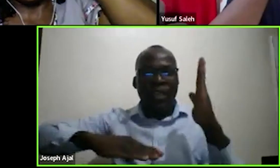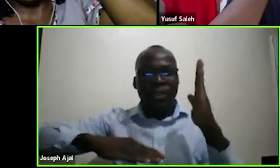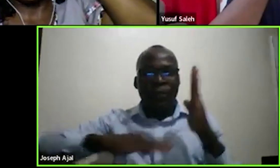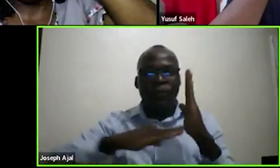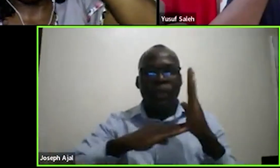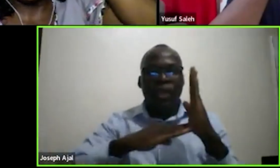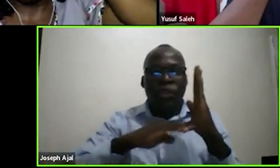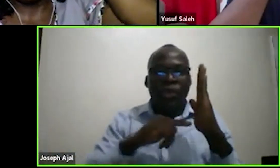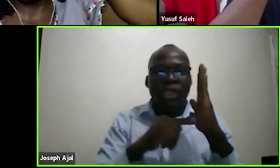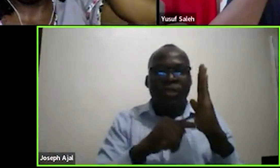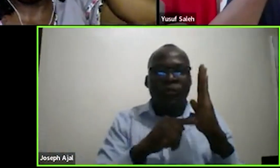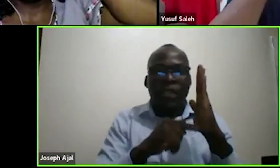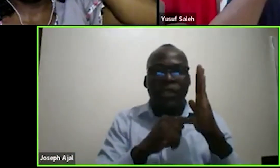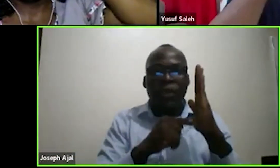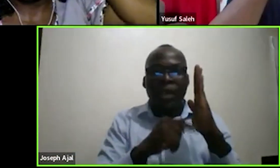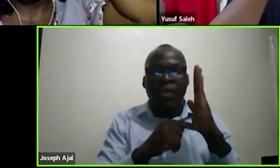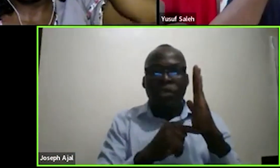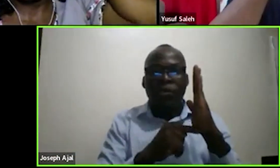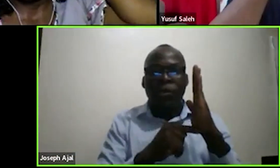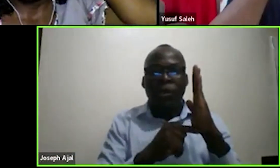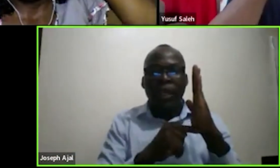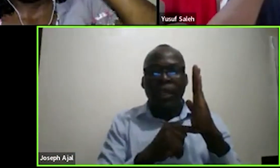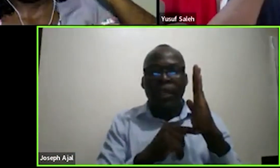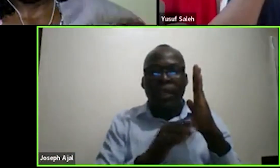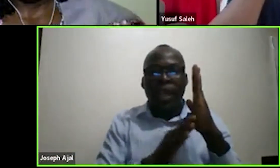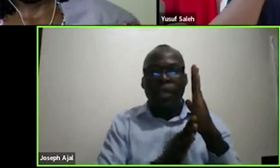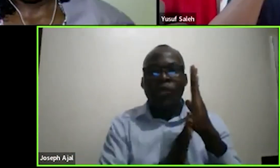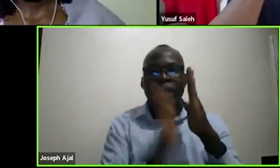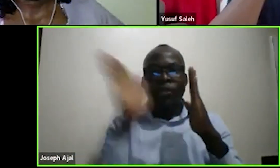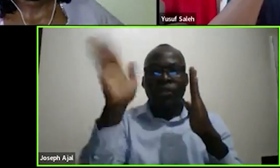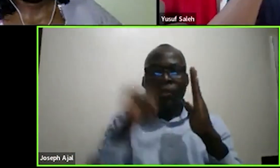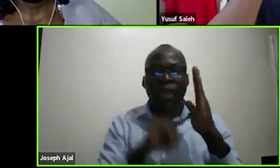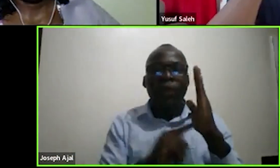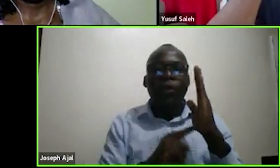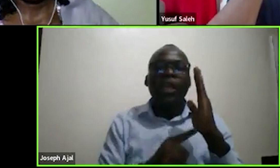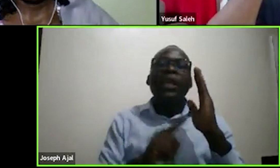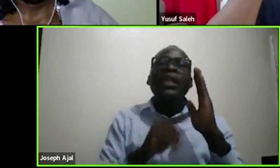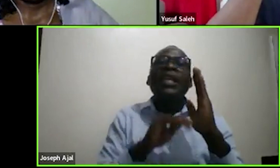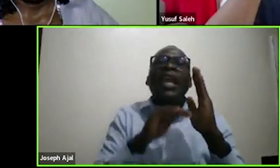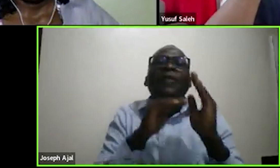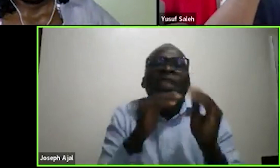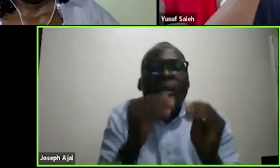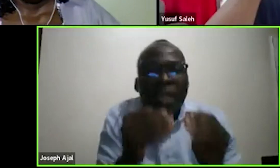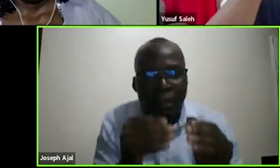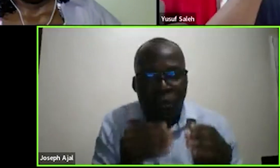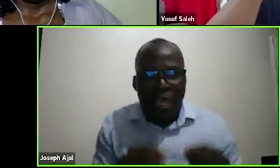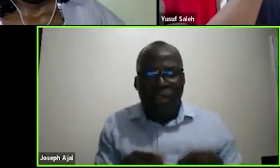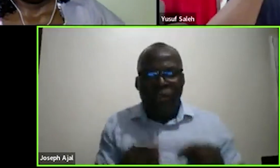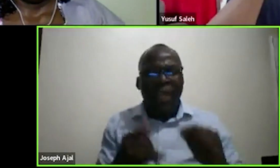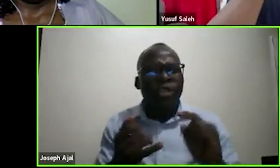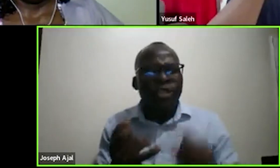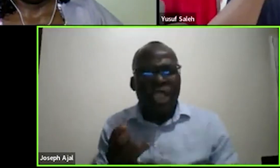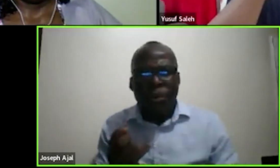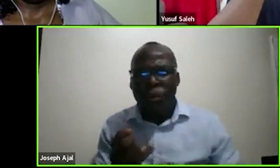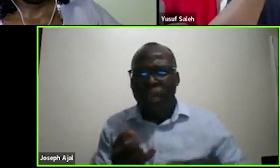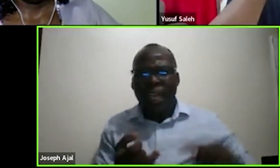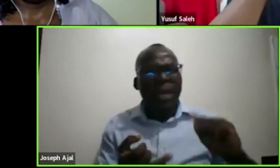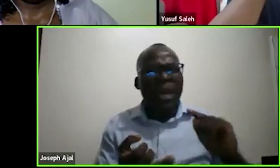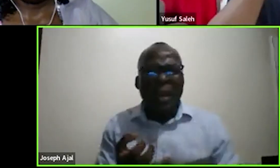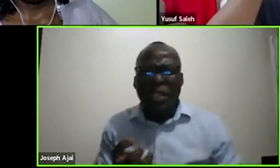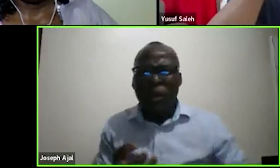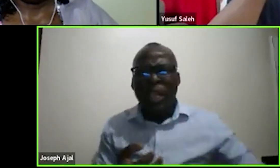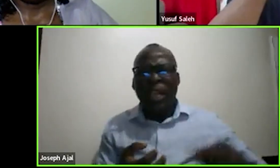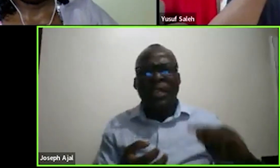this is the vertical. So you start off at 0 at the bottom corner here and you rise to the top. Now, inevitably, whether in relationships, whether